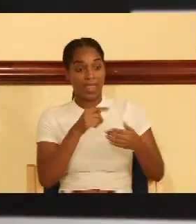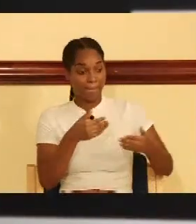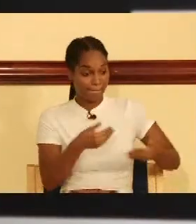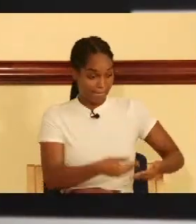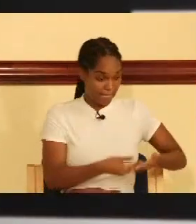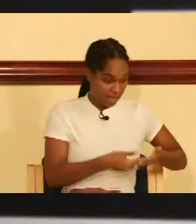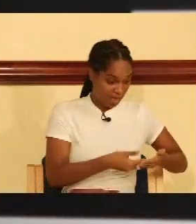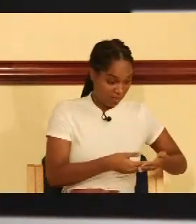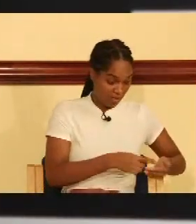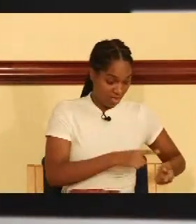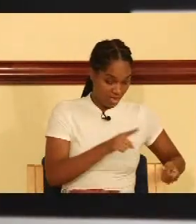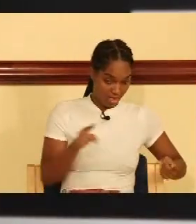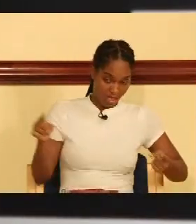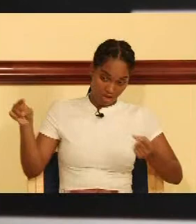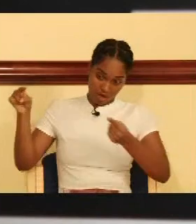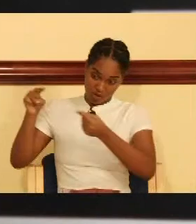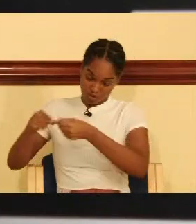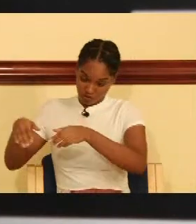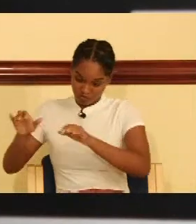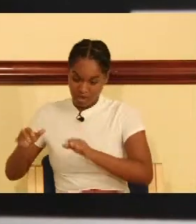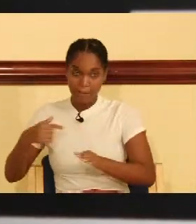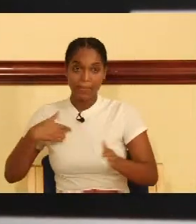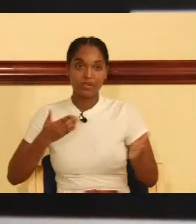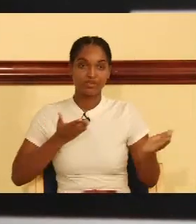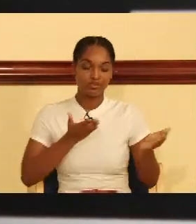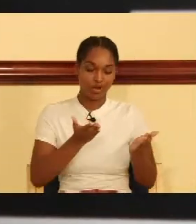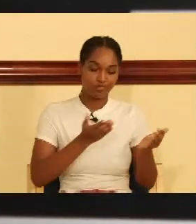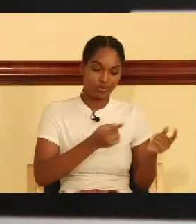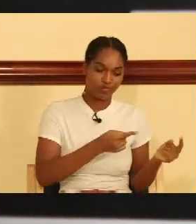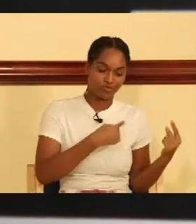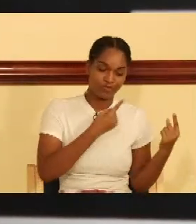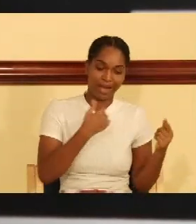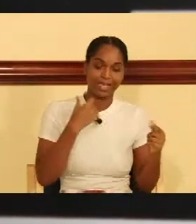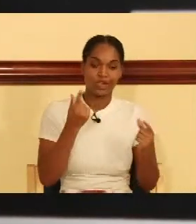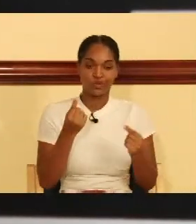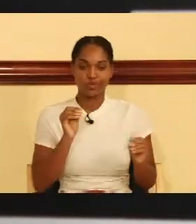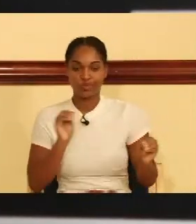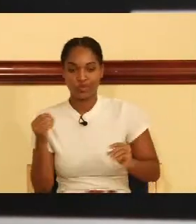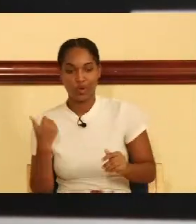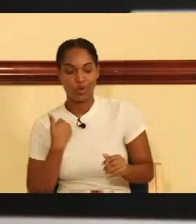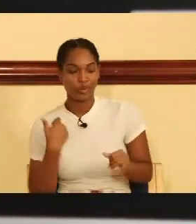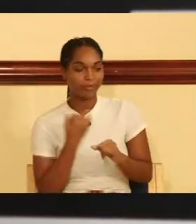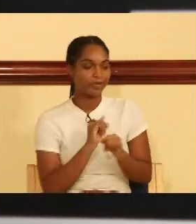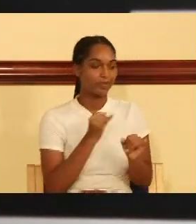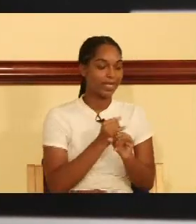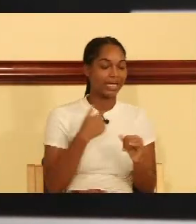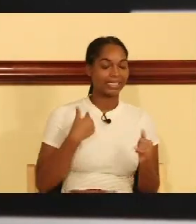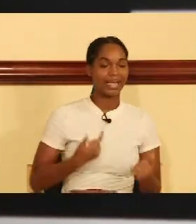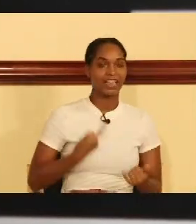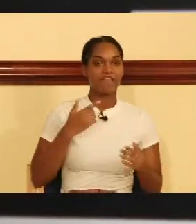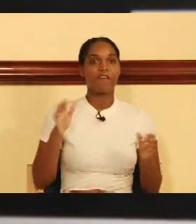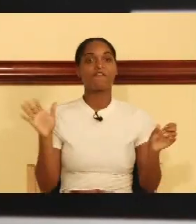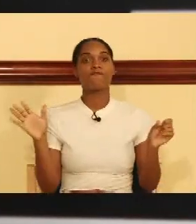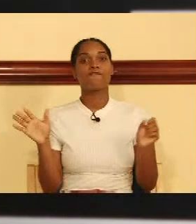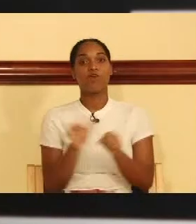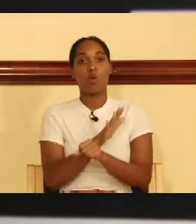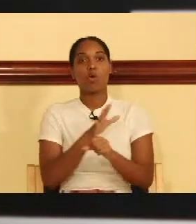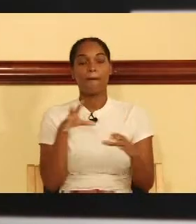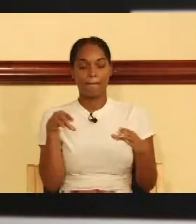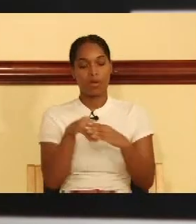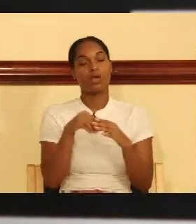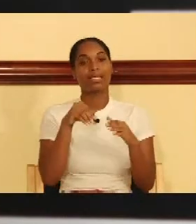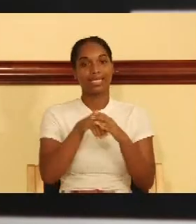to the grave, I am served, I can do my business, I can move around, and I can live and fully participate